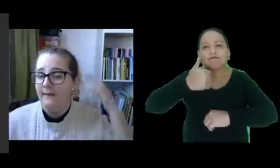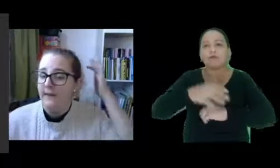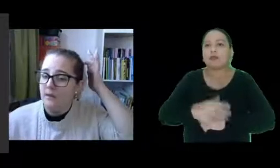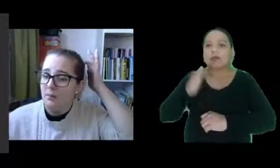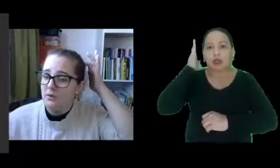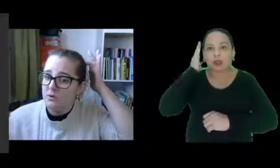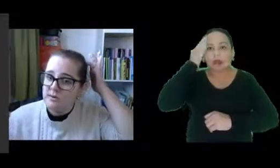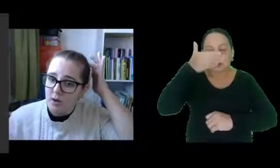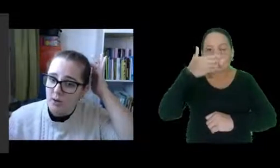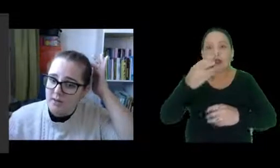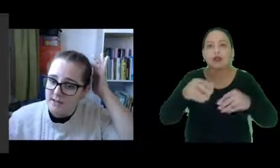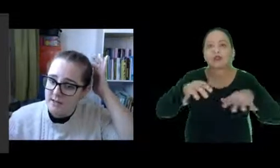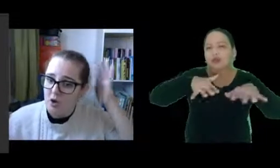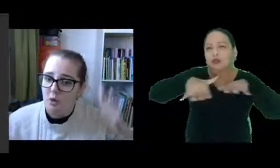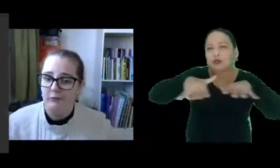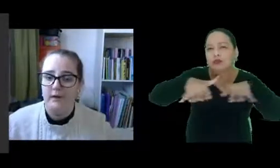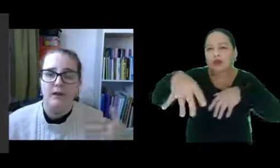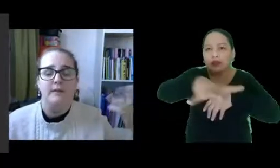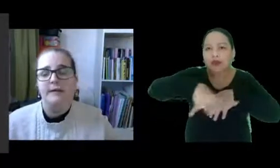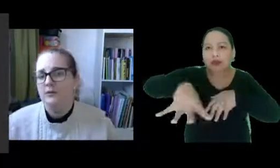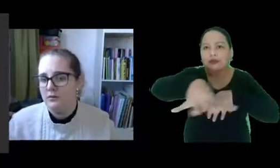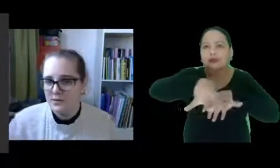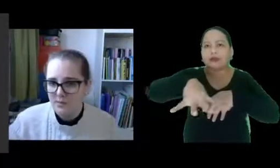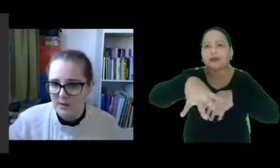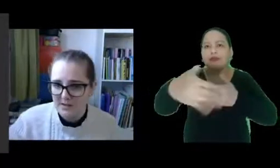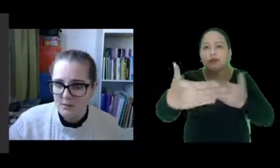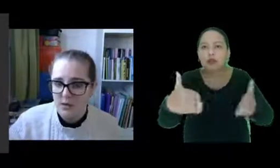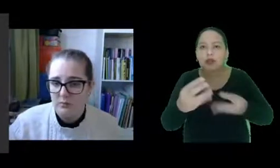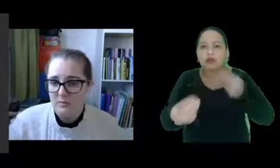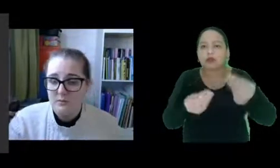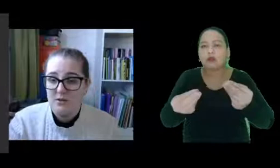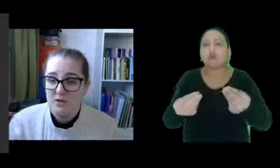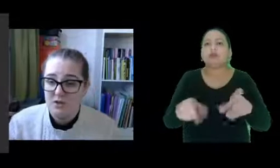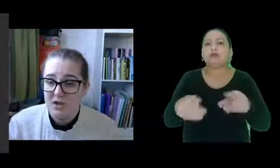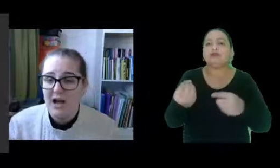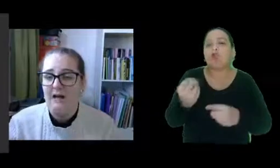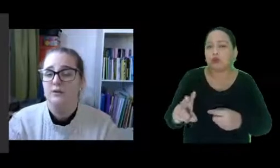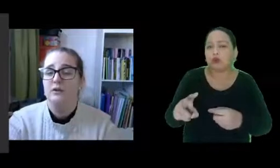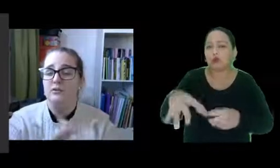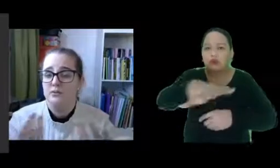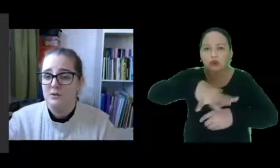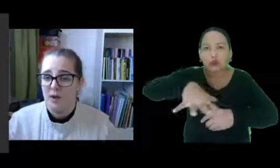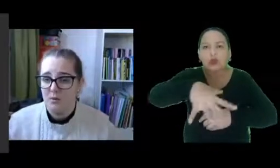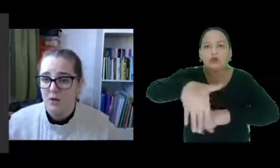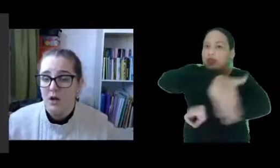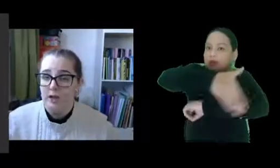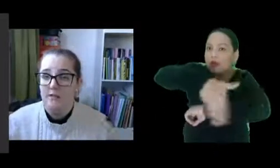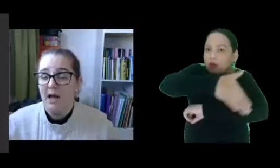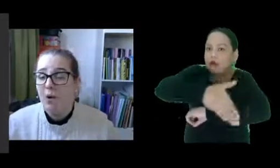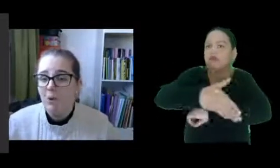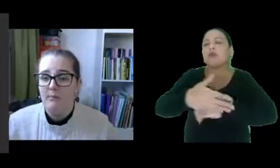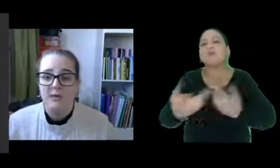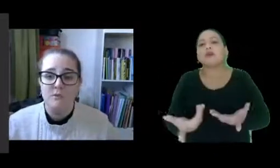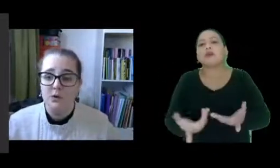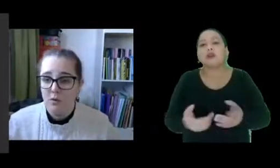so that the deafblind can move within his space, in an enclosed space, in the street, even with